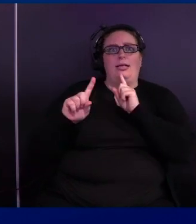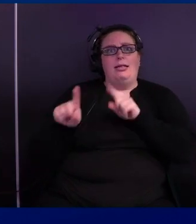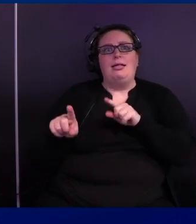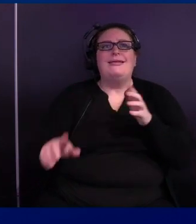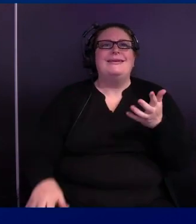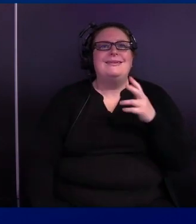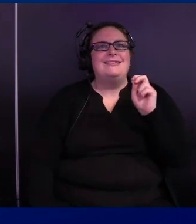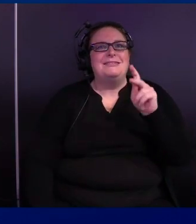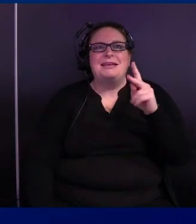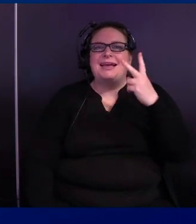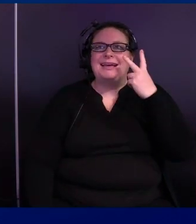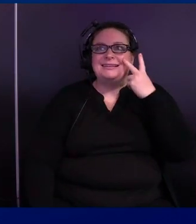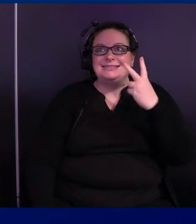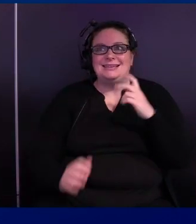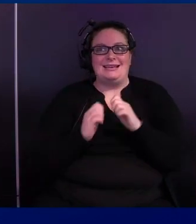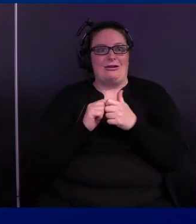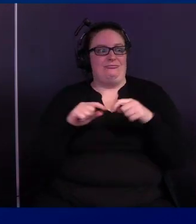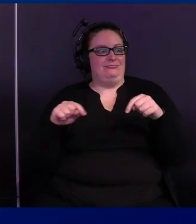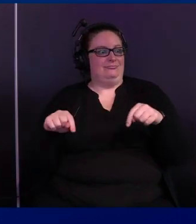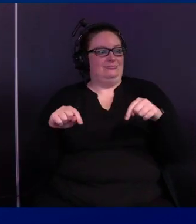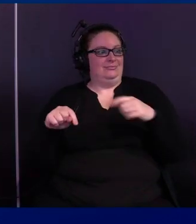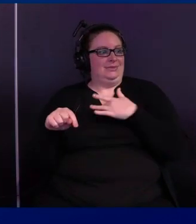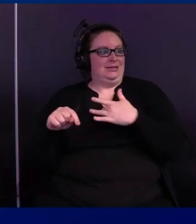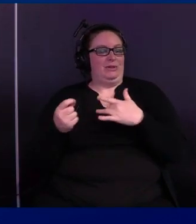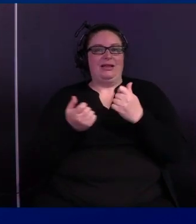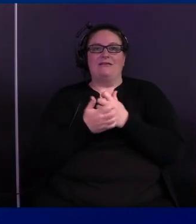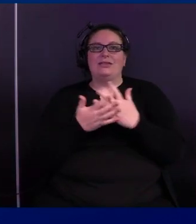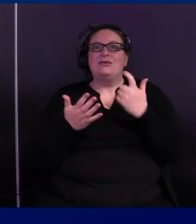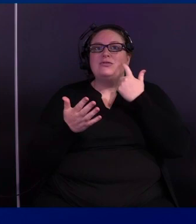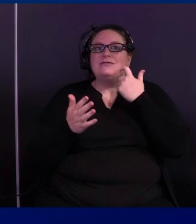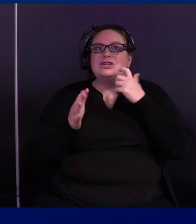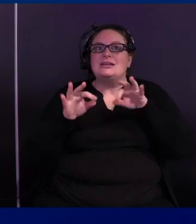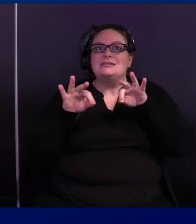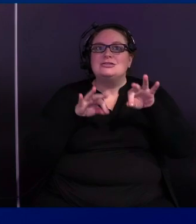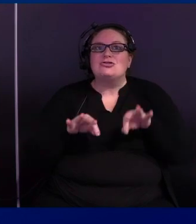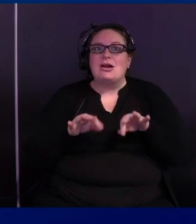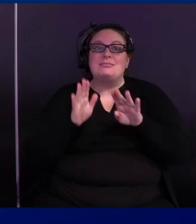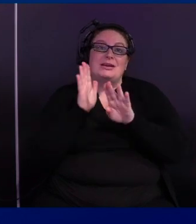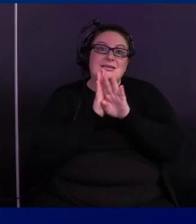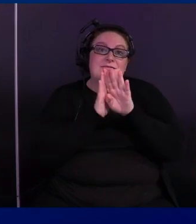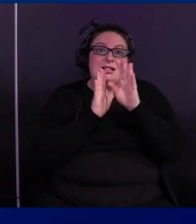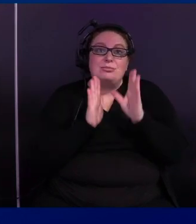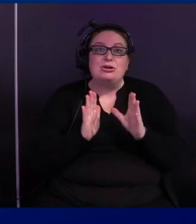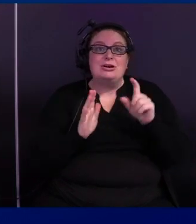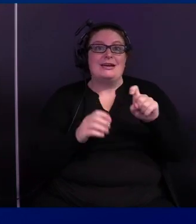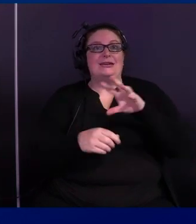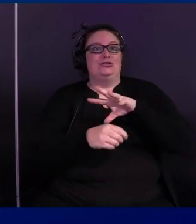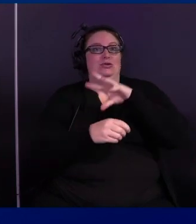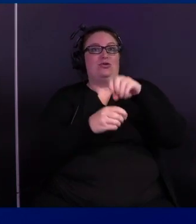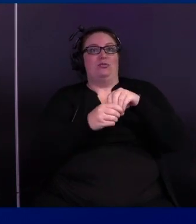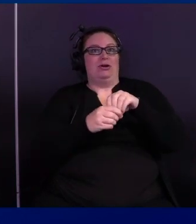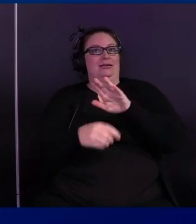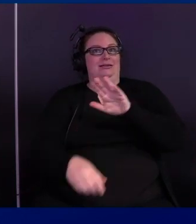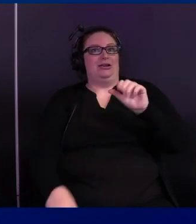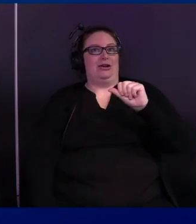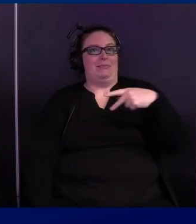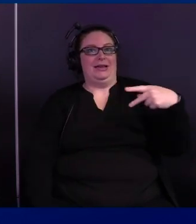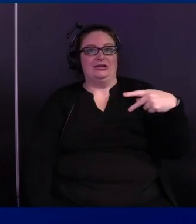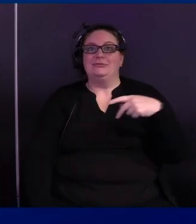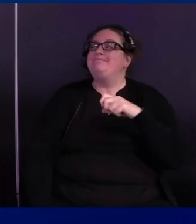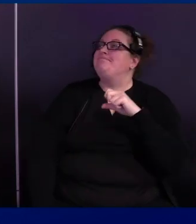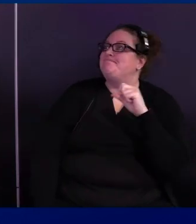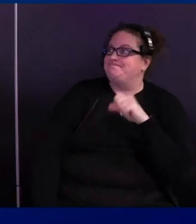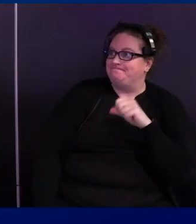how this is just typically everything we've just described, a developer had to incorporate this into their application. Yes. And